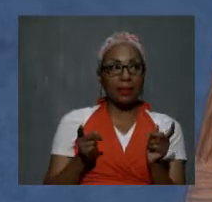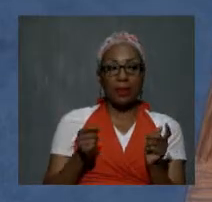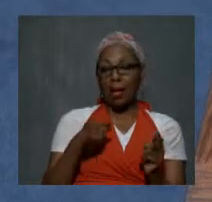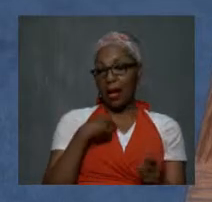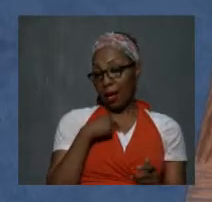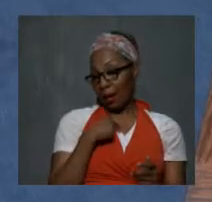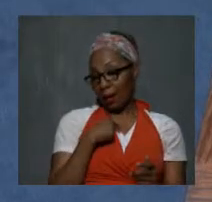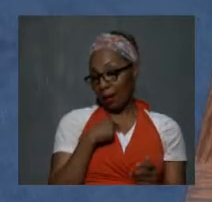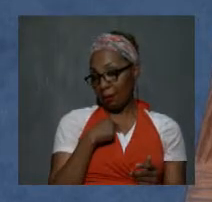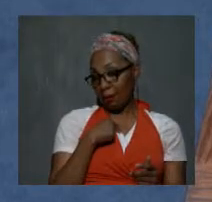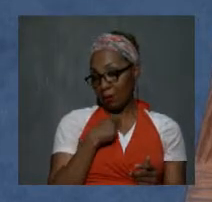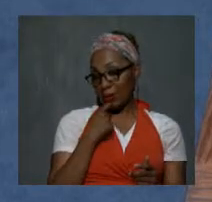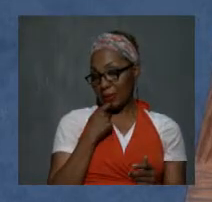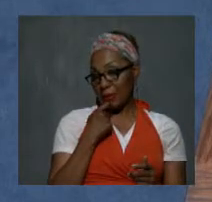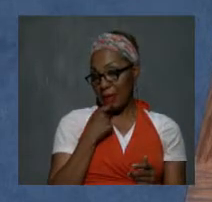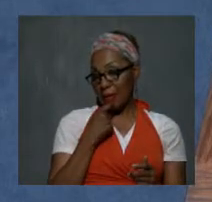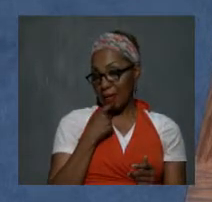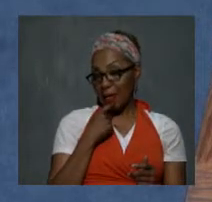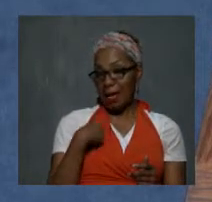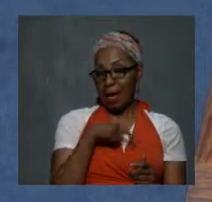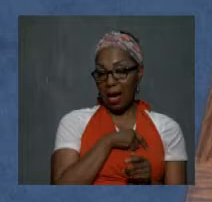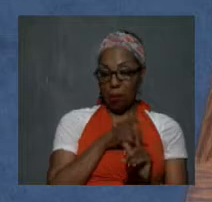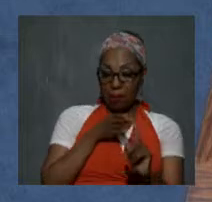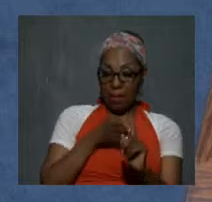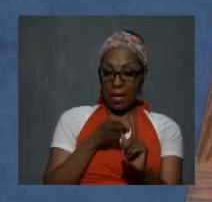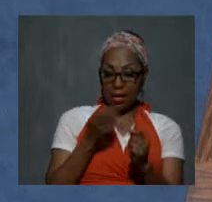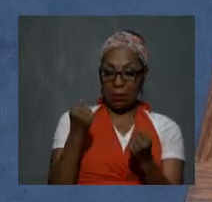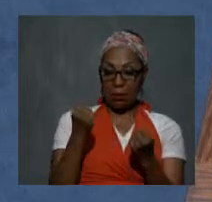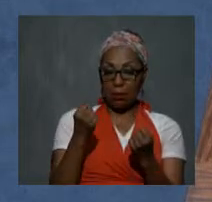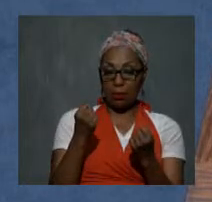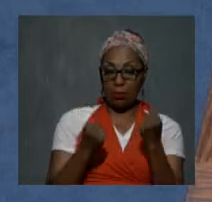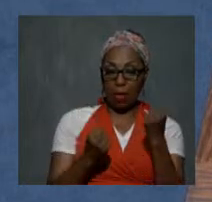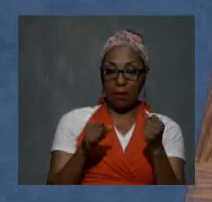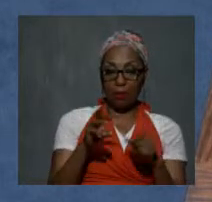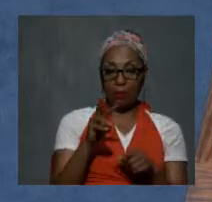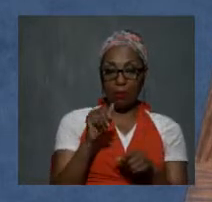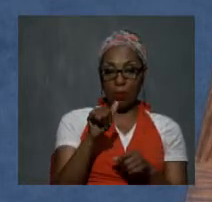I would say that where our main driveway reaches